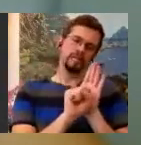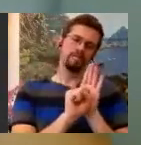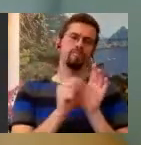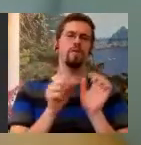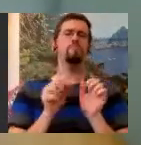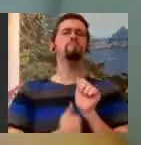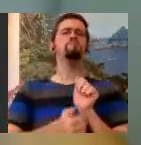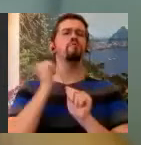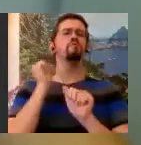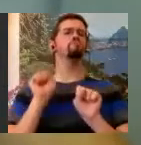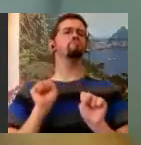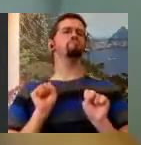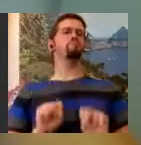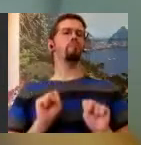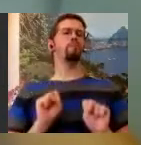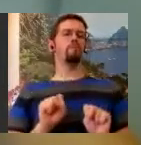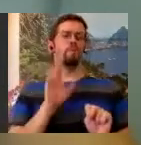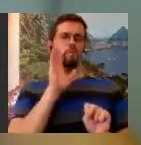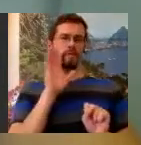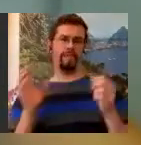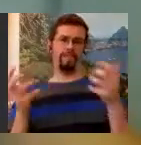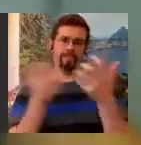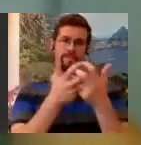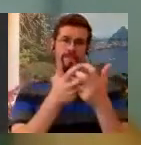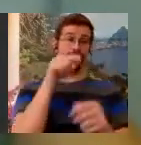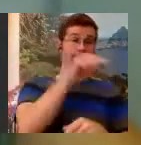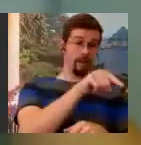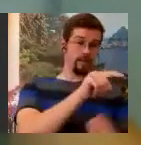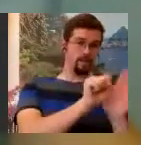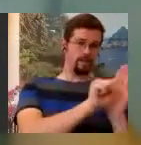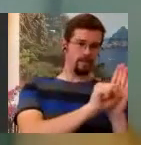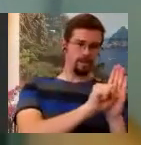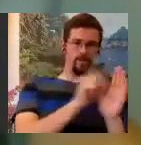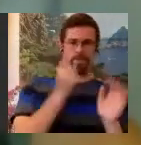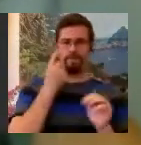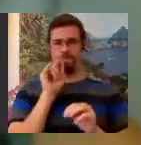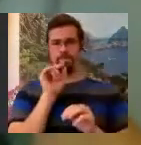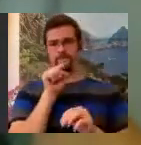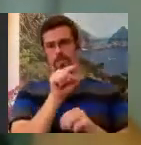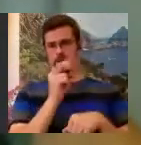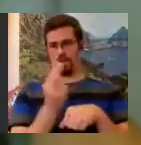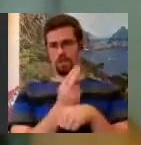probable glyphs that the user may